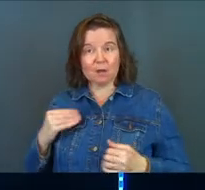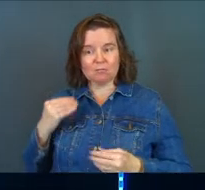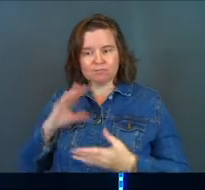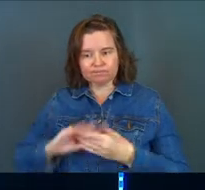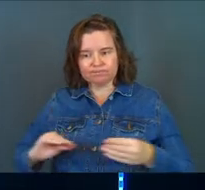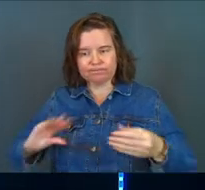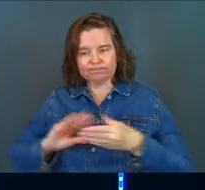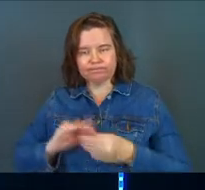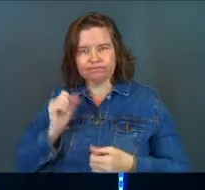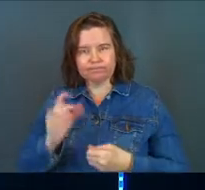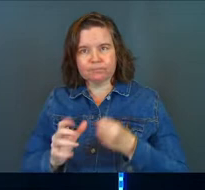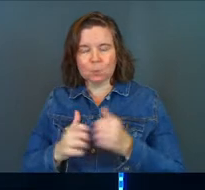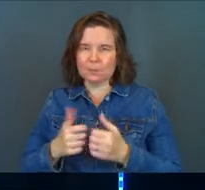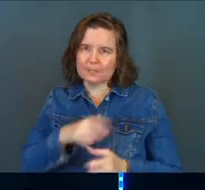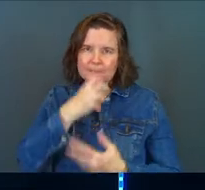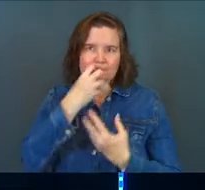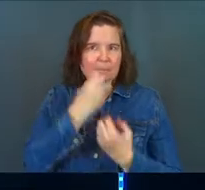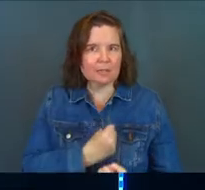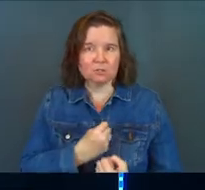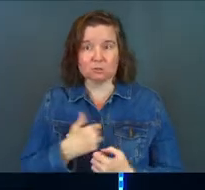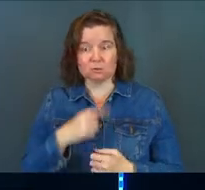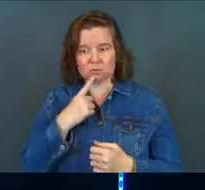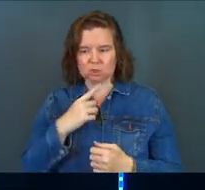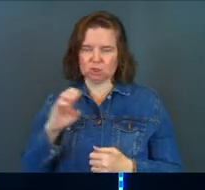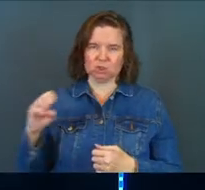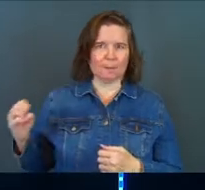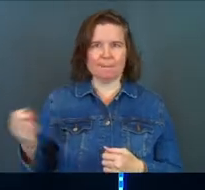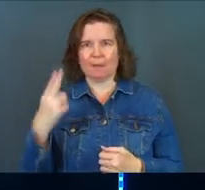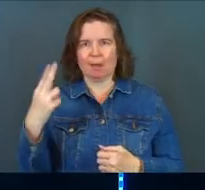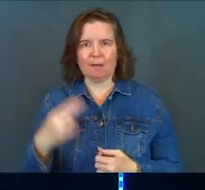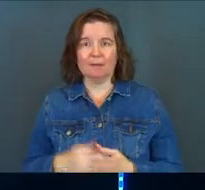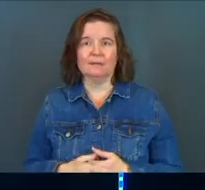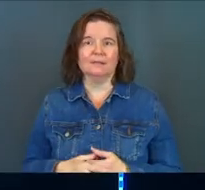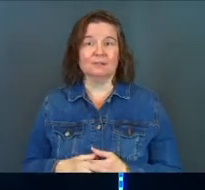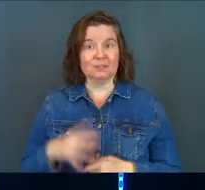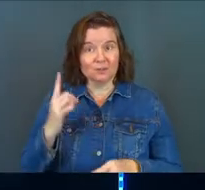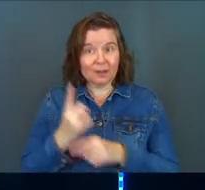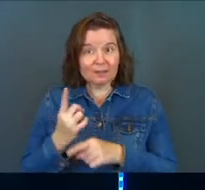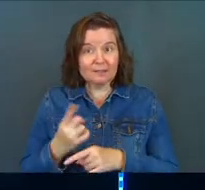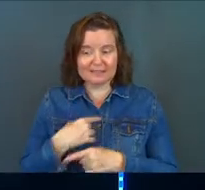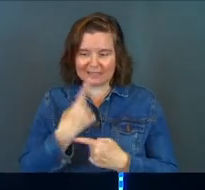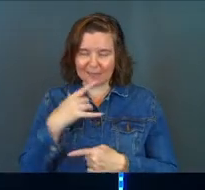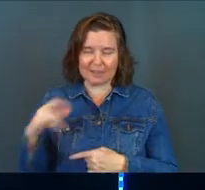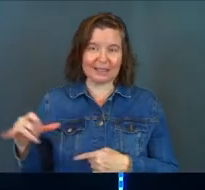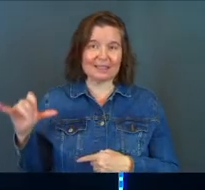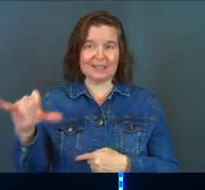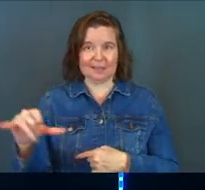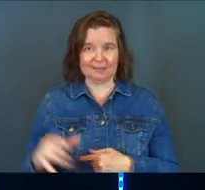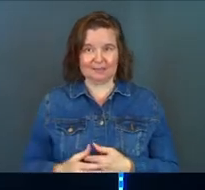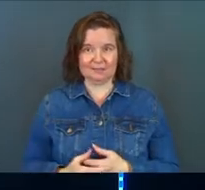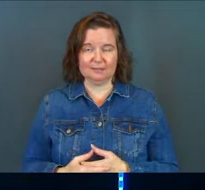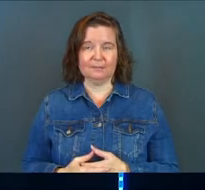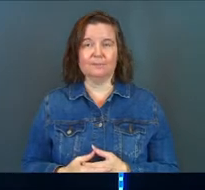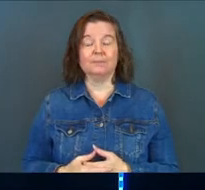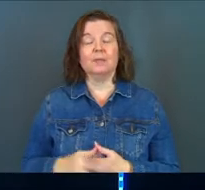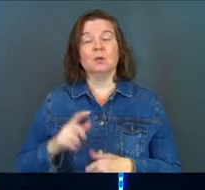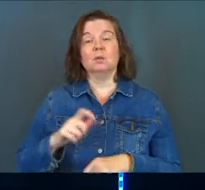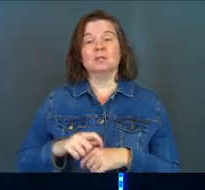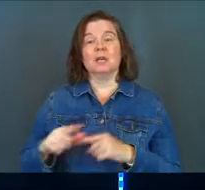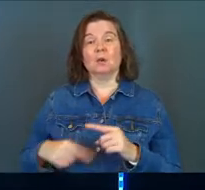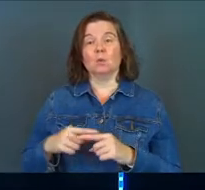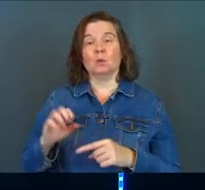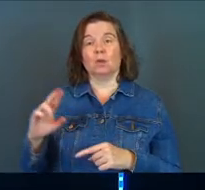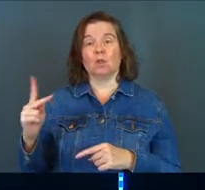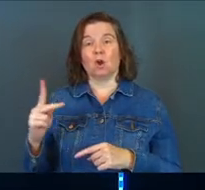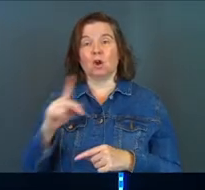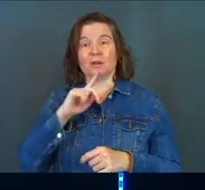when you tell it with passion. Shabbat. Right? Tell it like that. There was a time when the